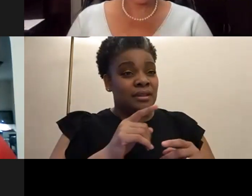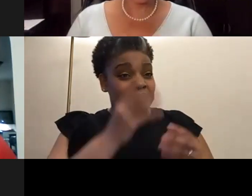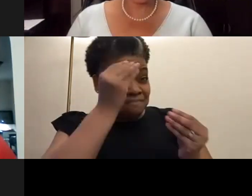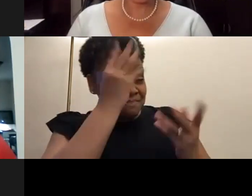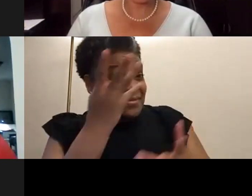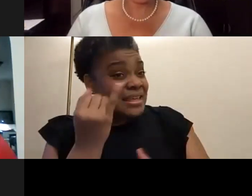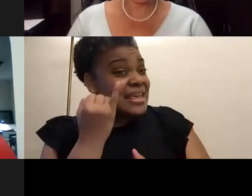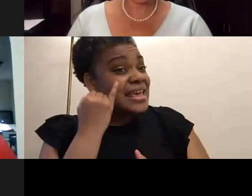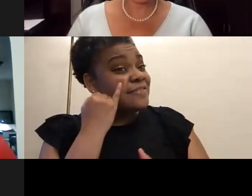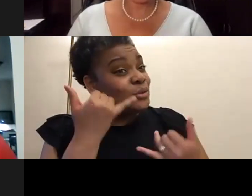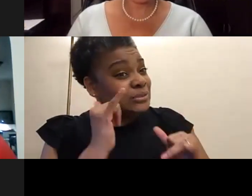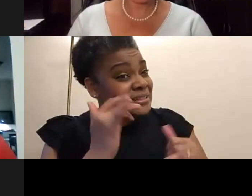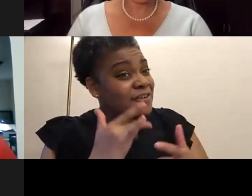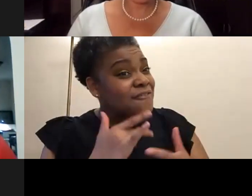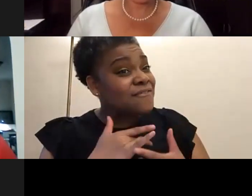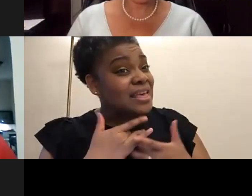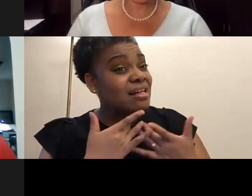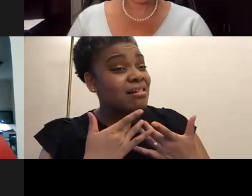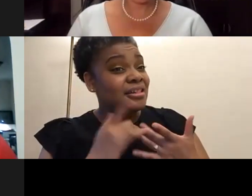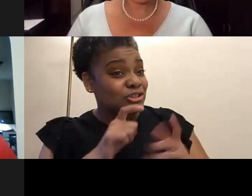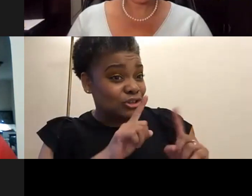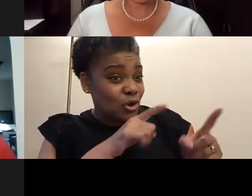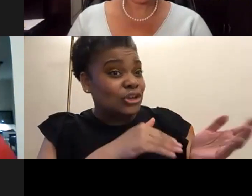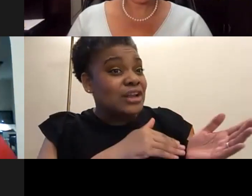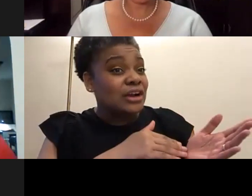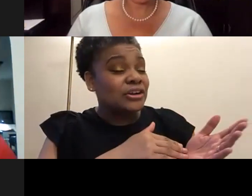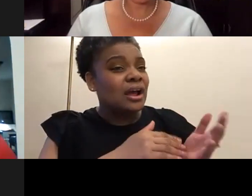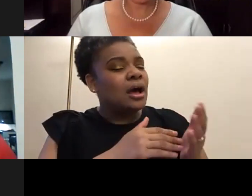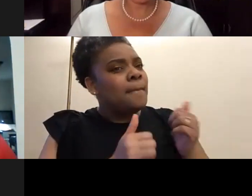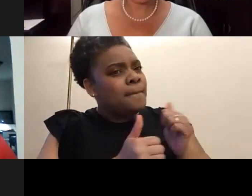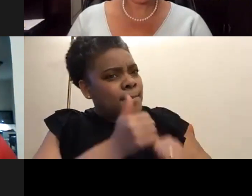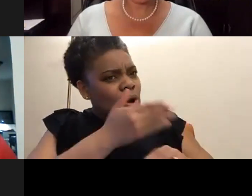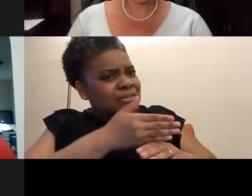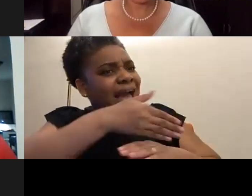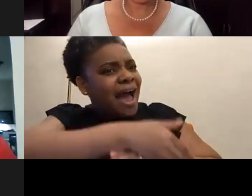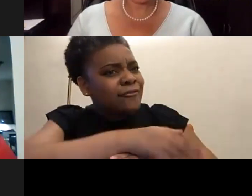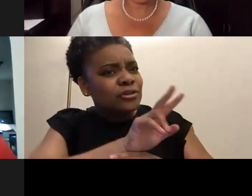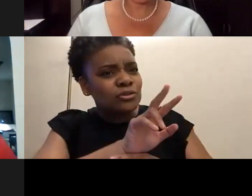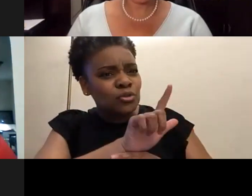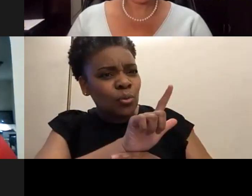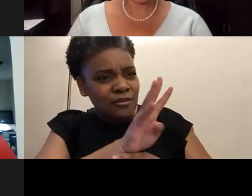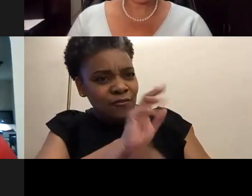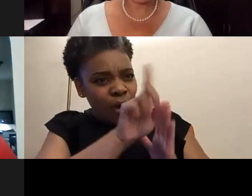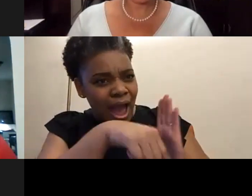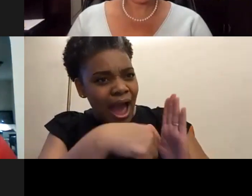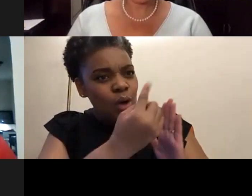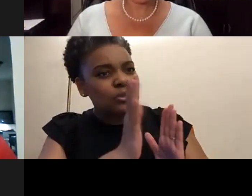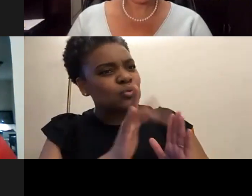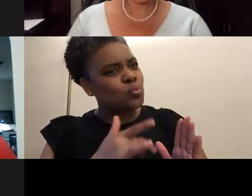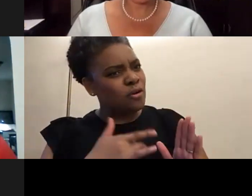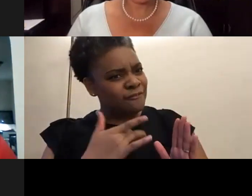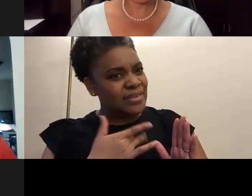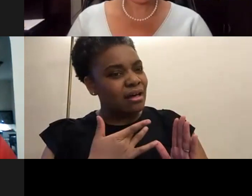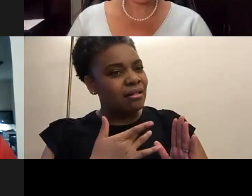48 hours, usually it goes away. Now, some people, individuals are different. Your body mechanism is different. Everybody's